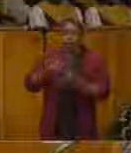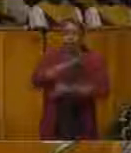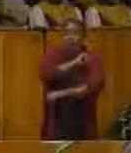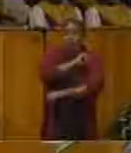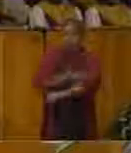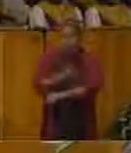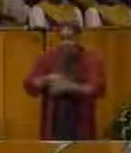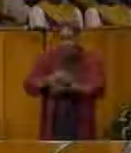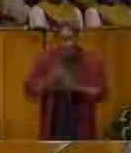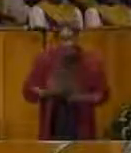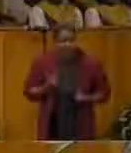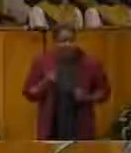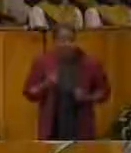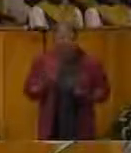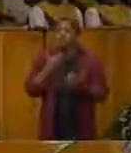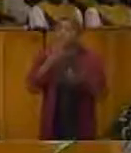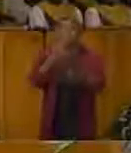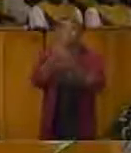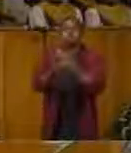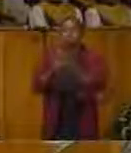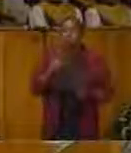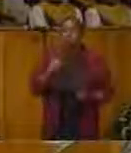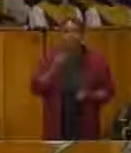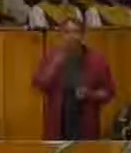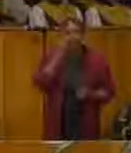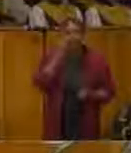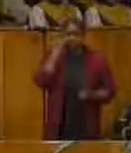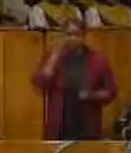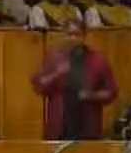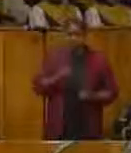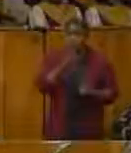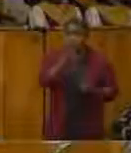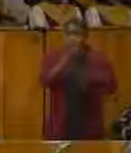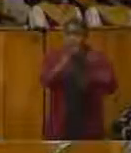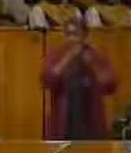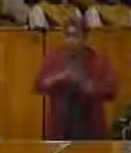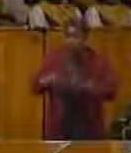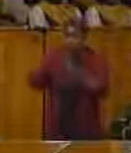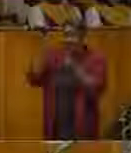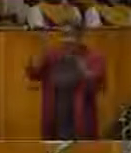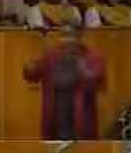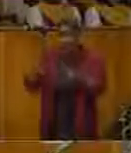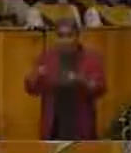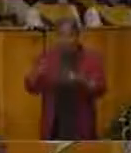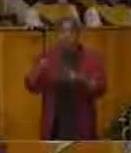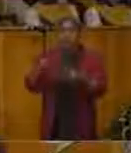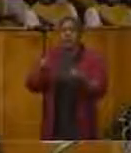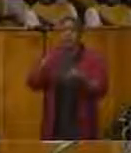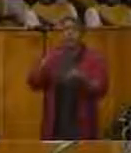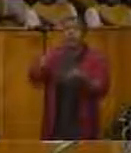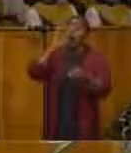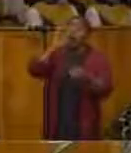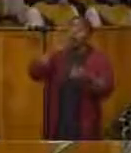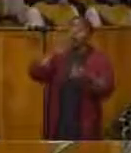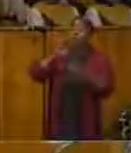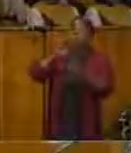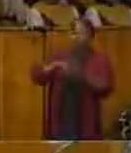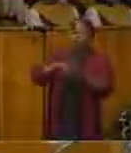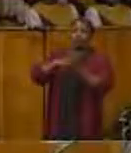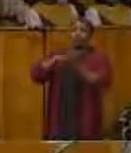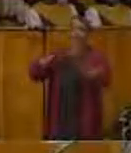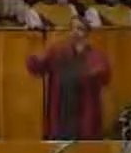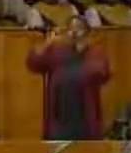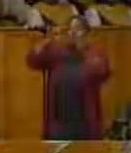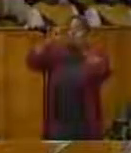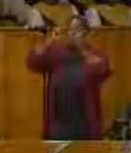authority in your life. Wherever there are two masters, there inevitably is competition.